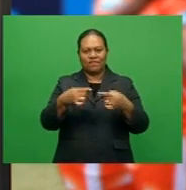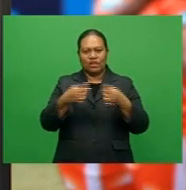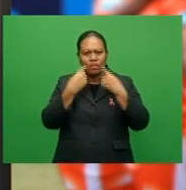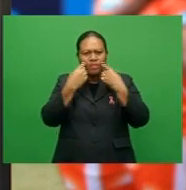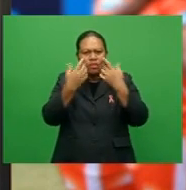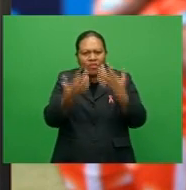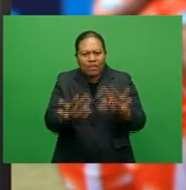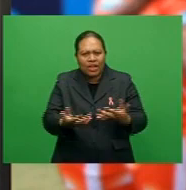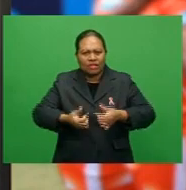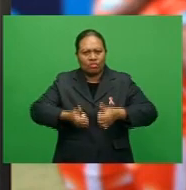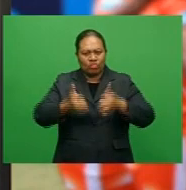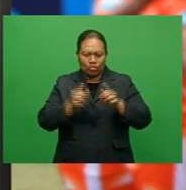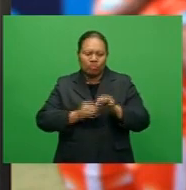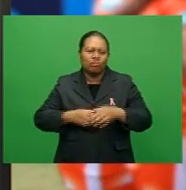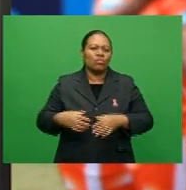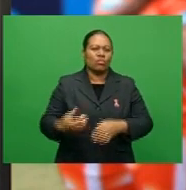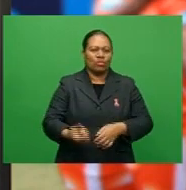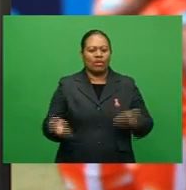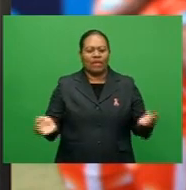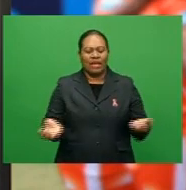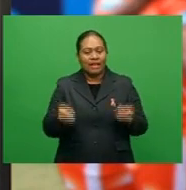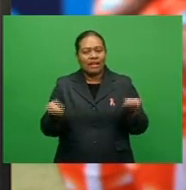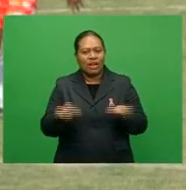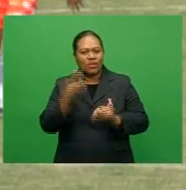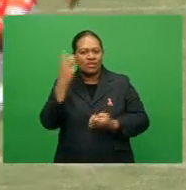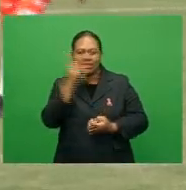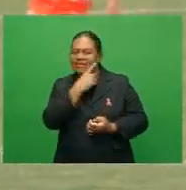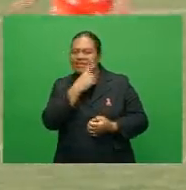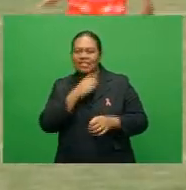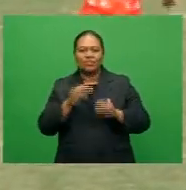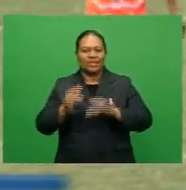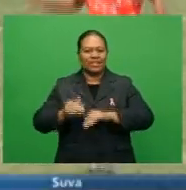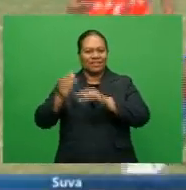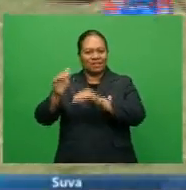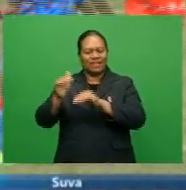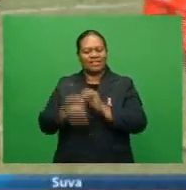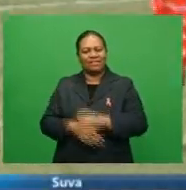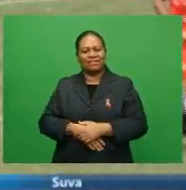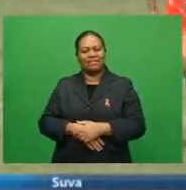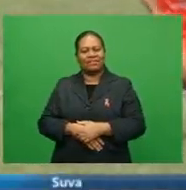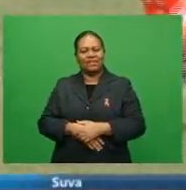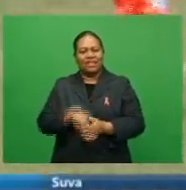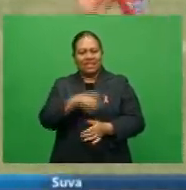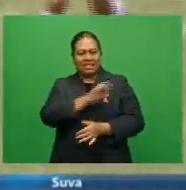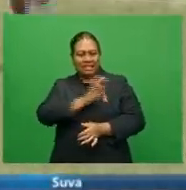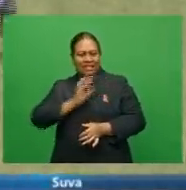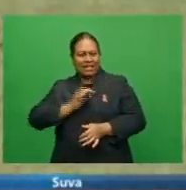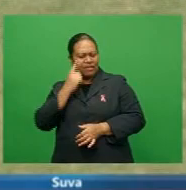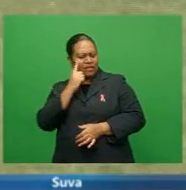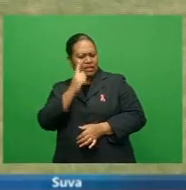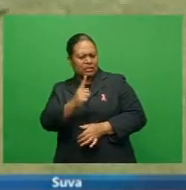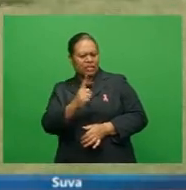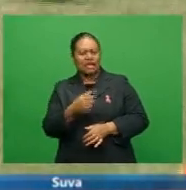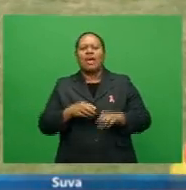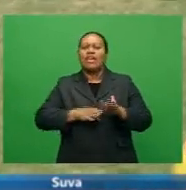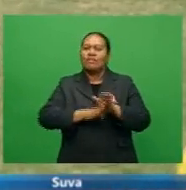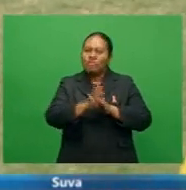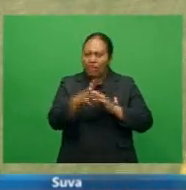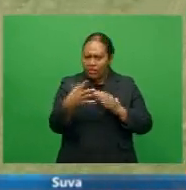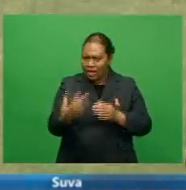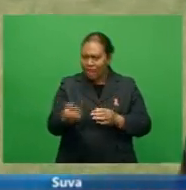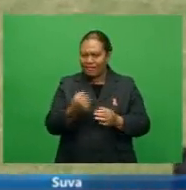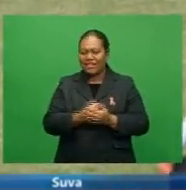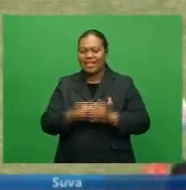the platform to boost girls' participation. Officials say they have seen a vast improvement in the performance